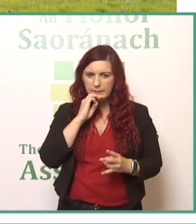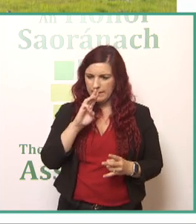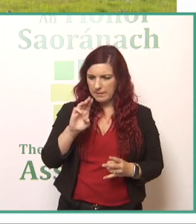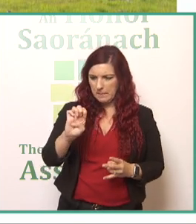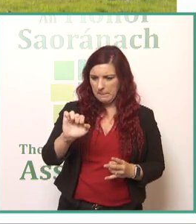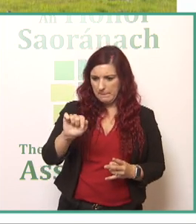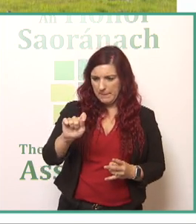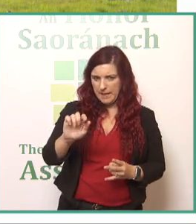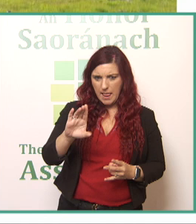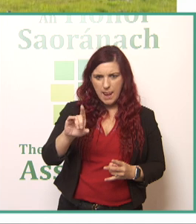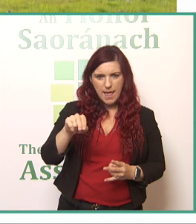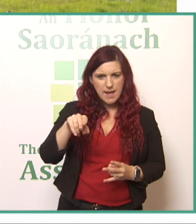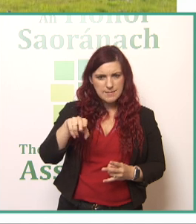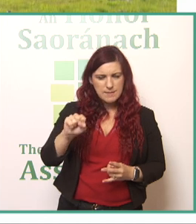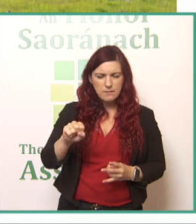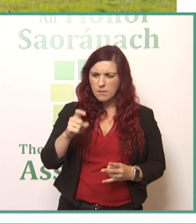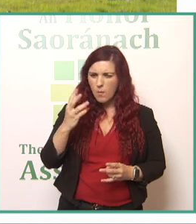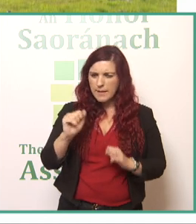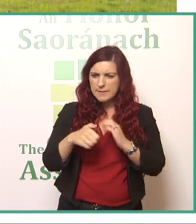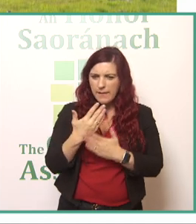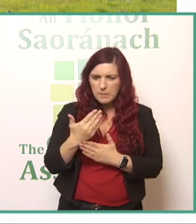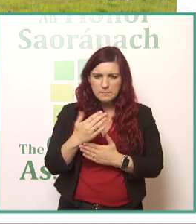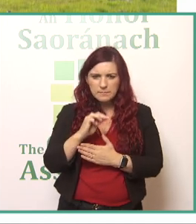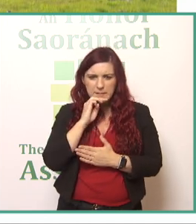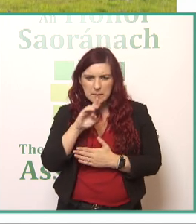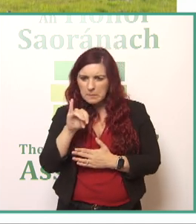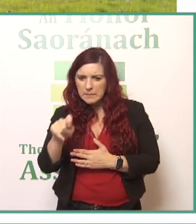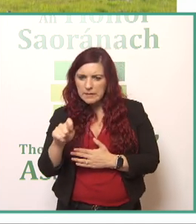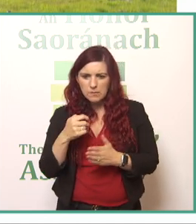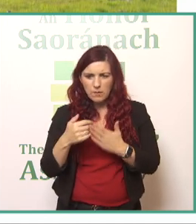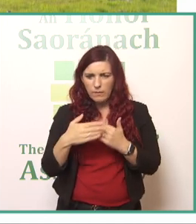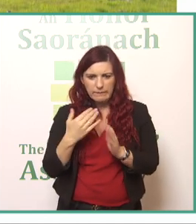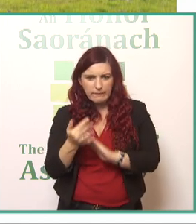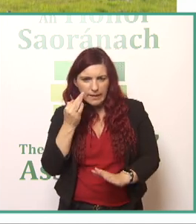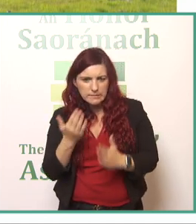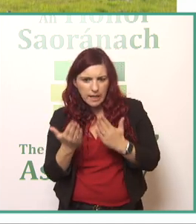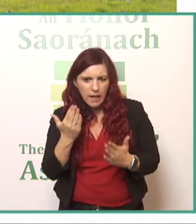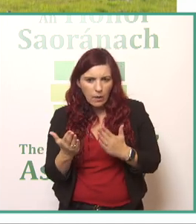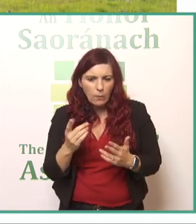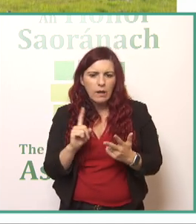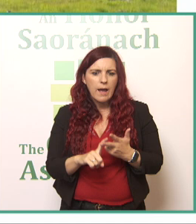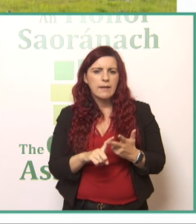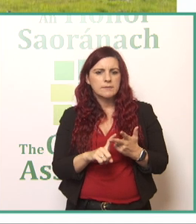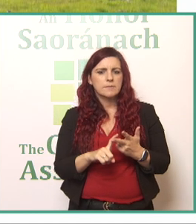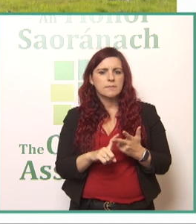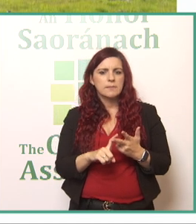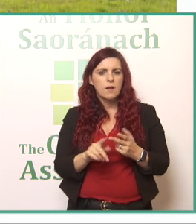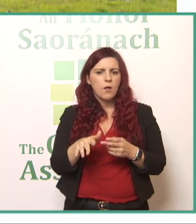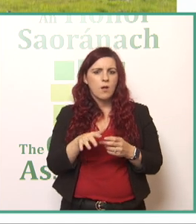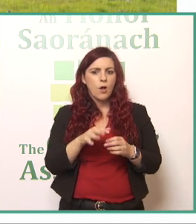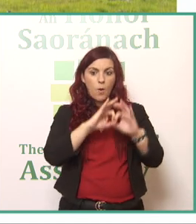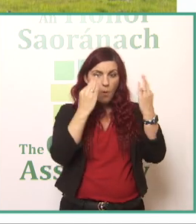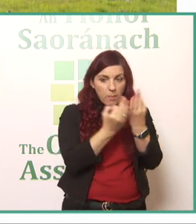peatlands, why they develop, what's peat, where do we find them, the global context and indeed the local